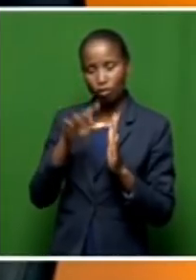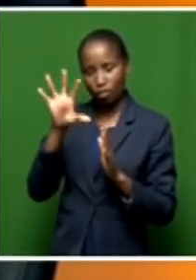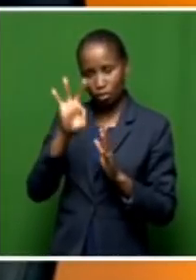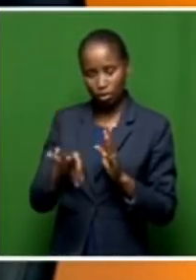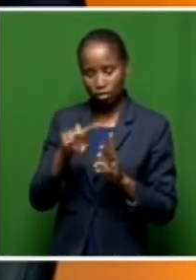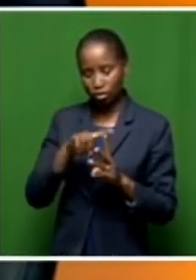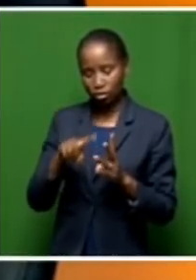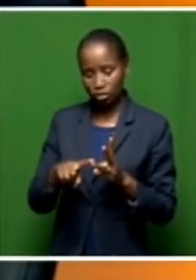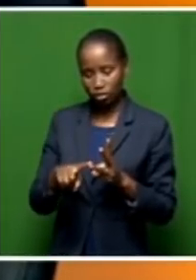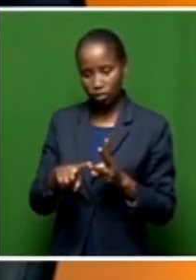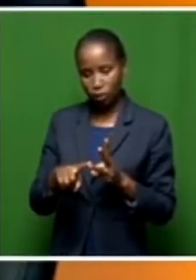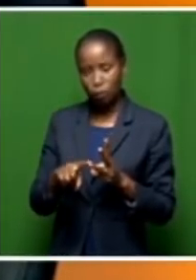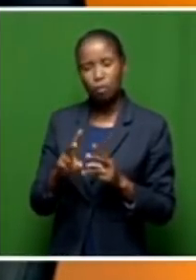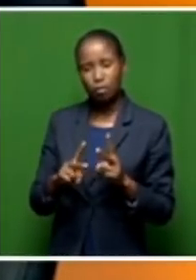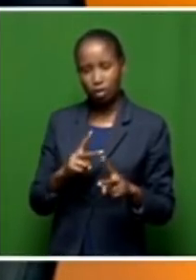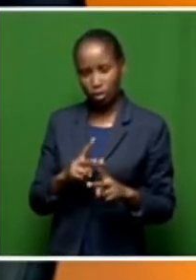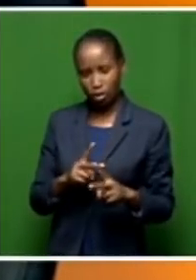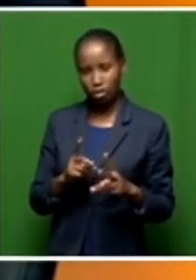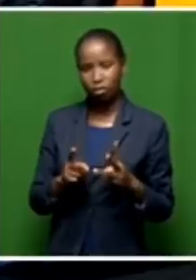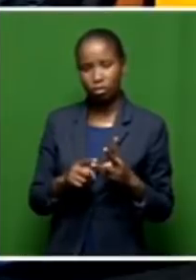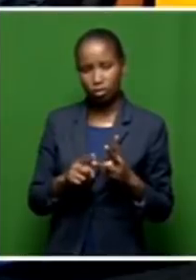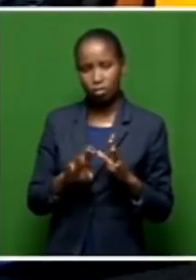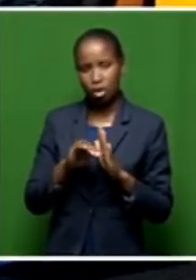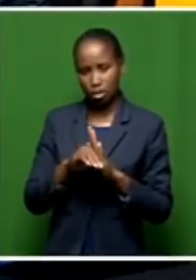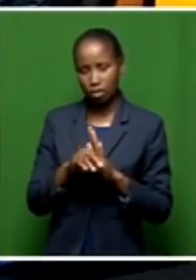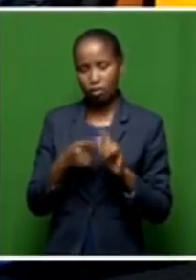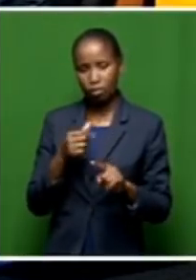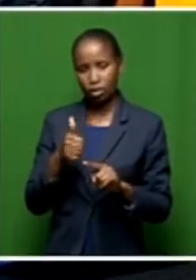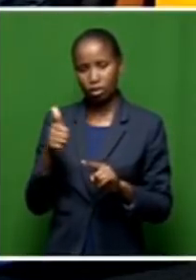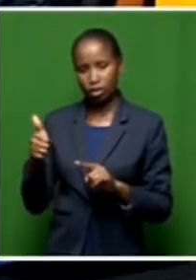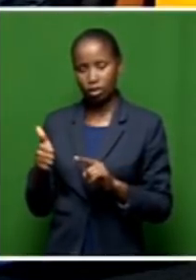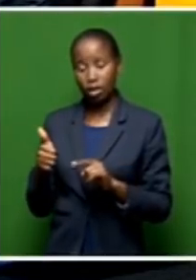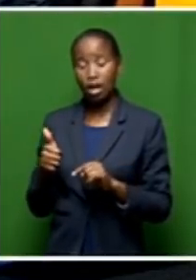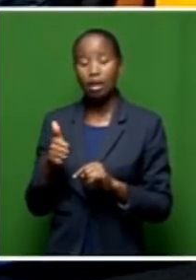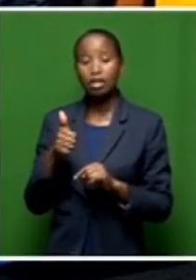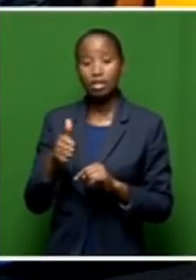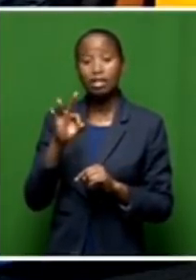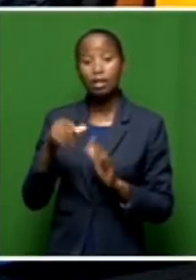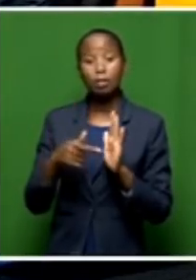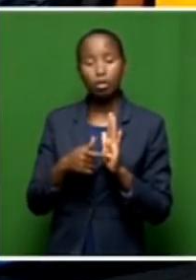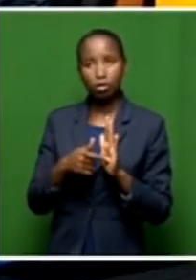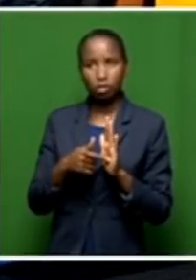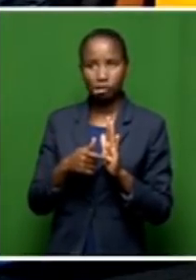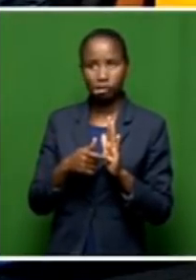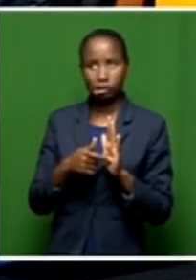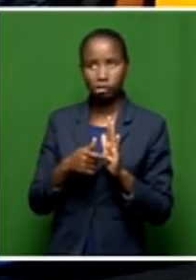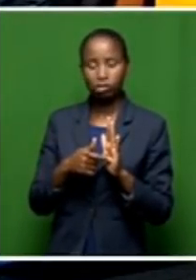drop from 63.6%. Wow, that's a significant drop. The EFF is 2.7%.